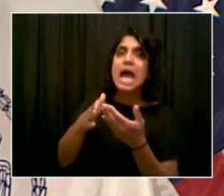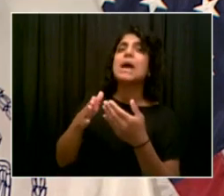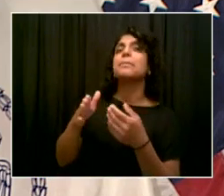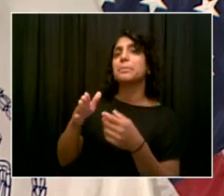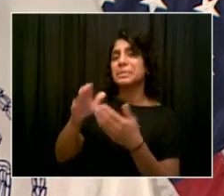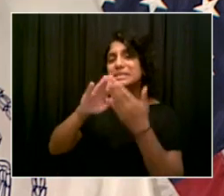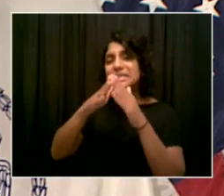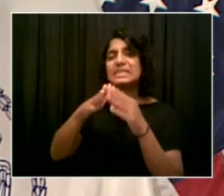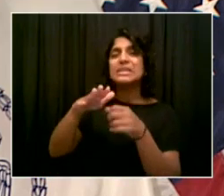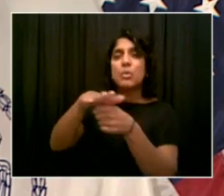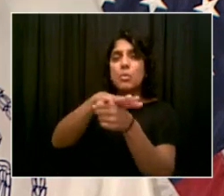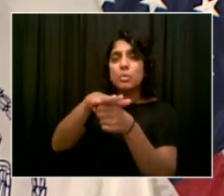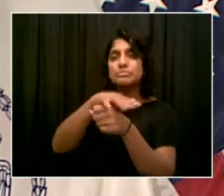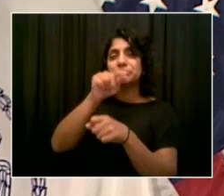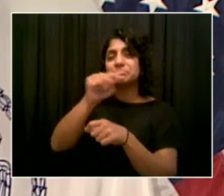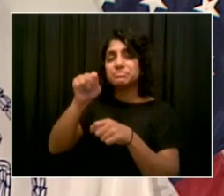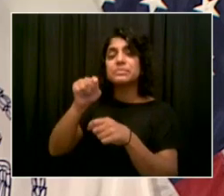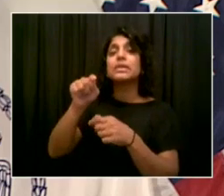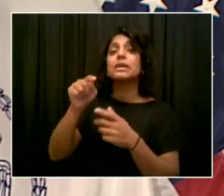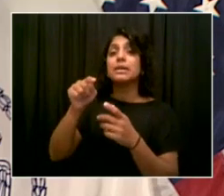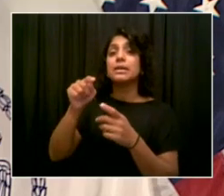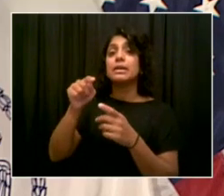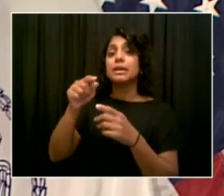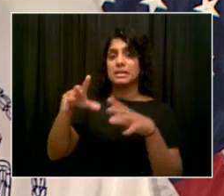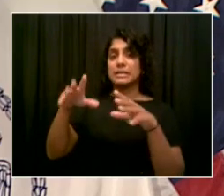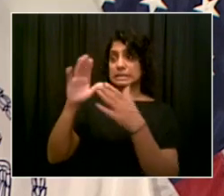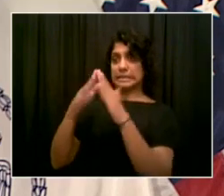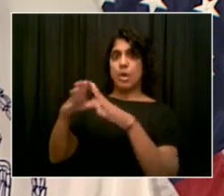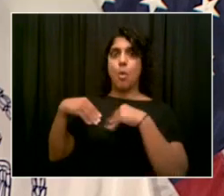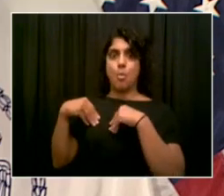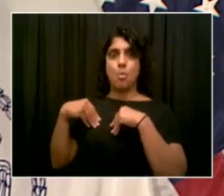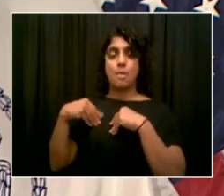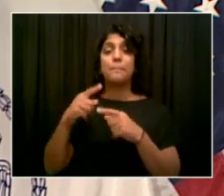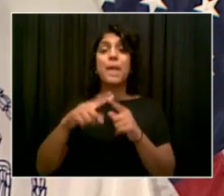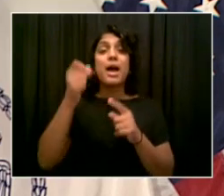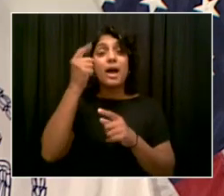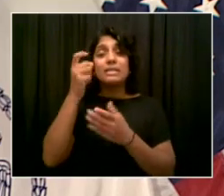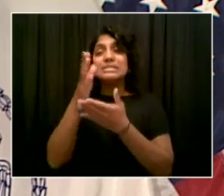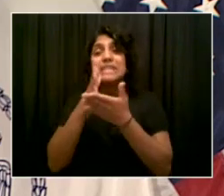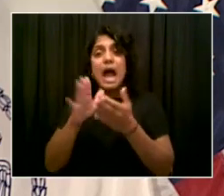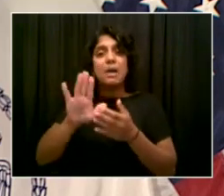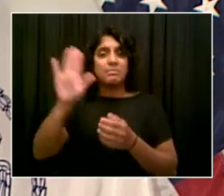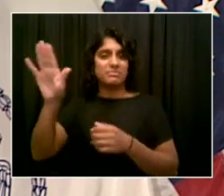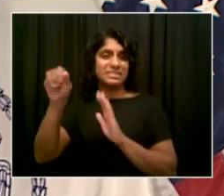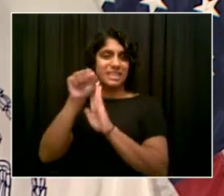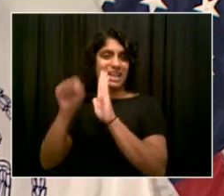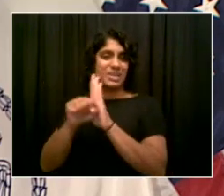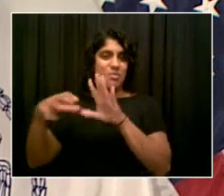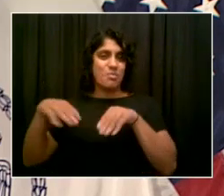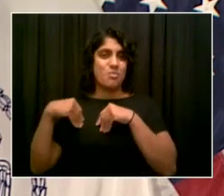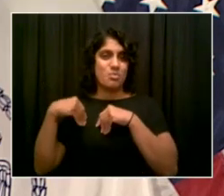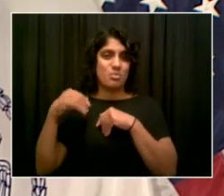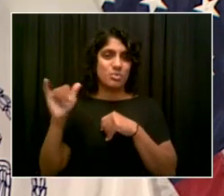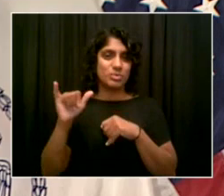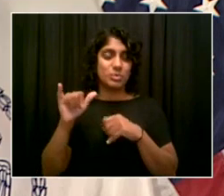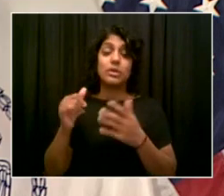immediately look into this, and we'll get you an answer later on today. Our next question goes to Henry from Bloomberg.